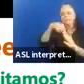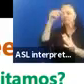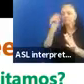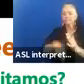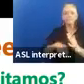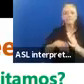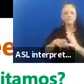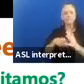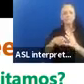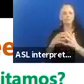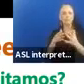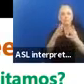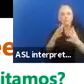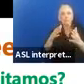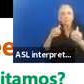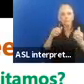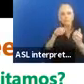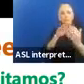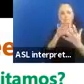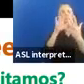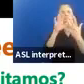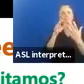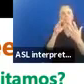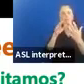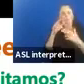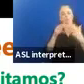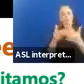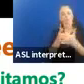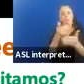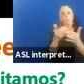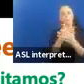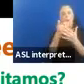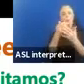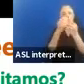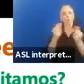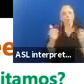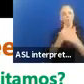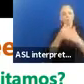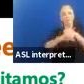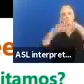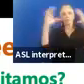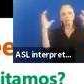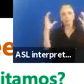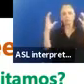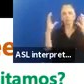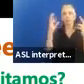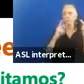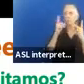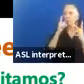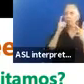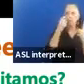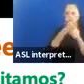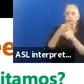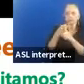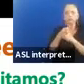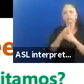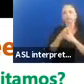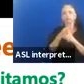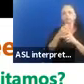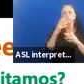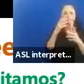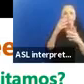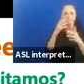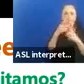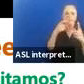solutions together as communities who are most impacted by climate disasters and all the ways that continue to ripple out. So as